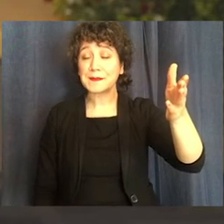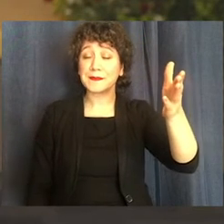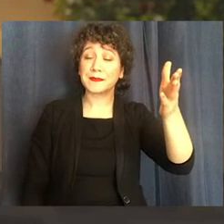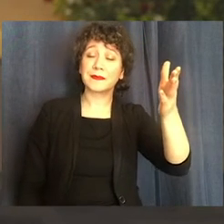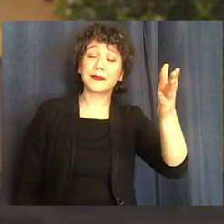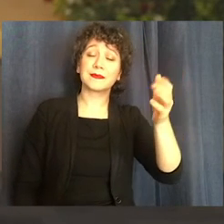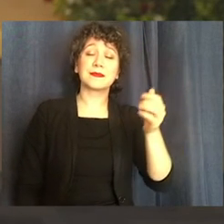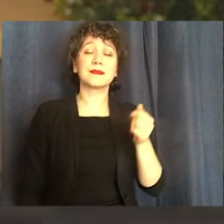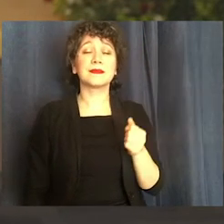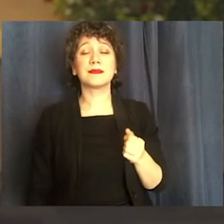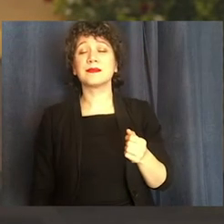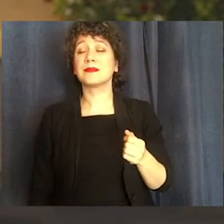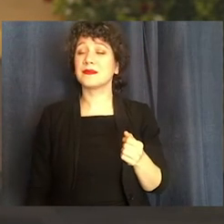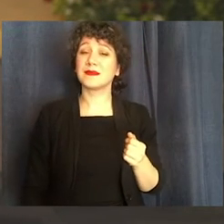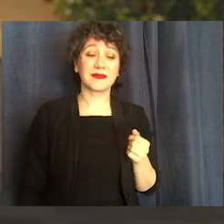please tell them.